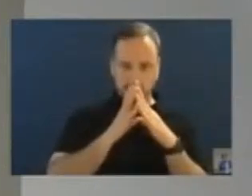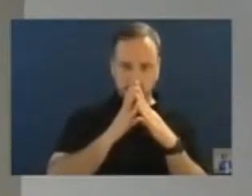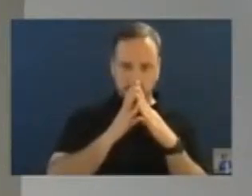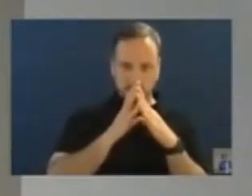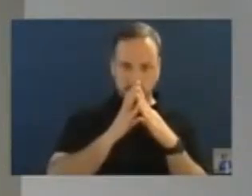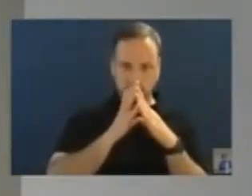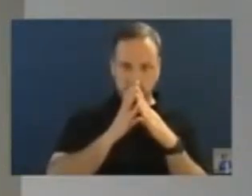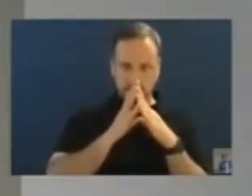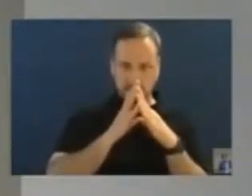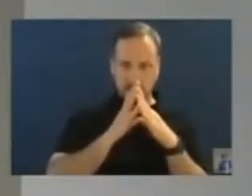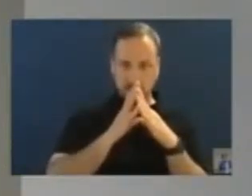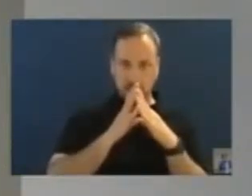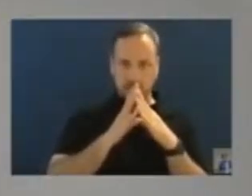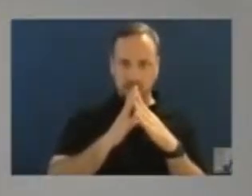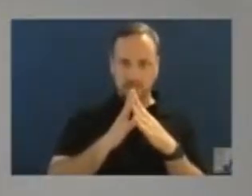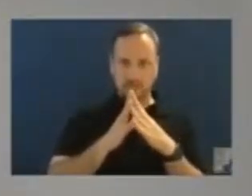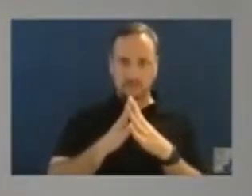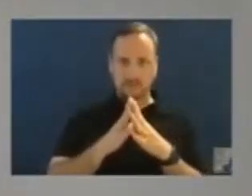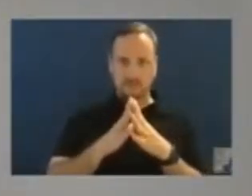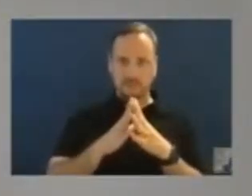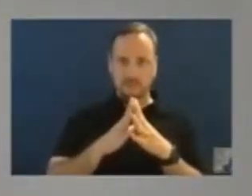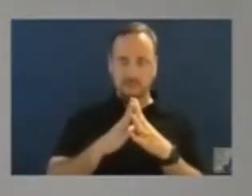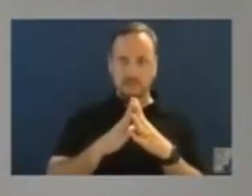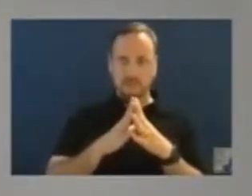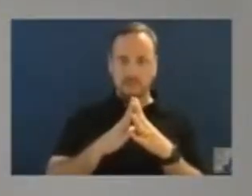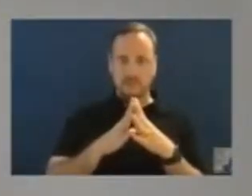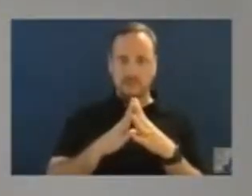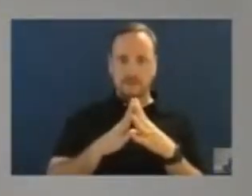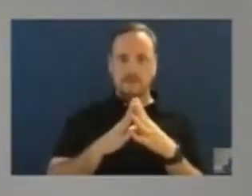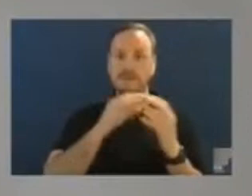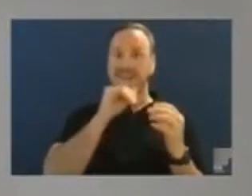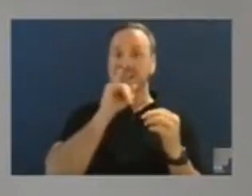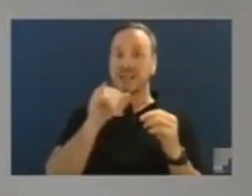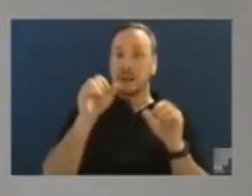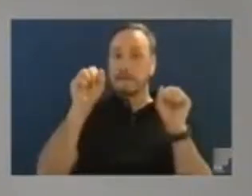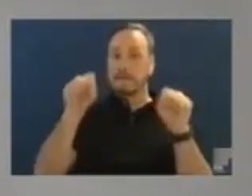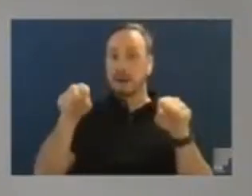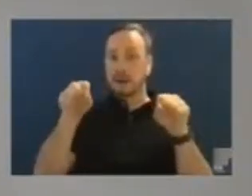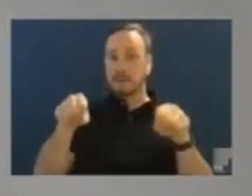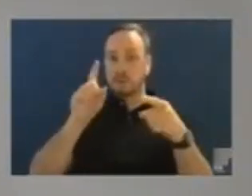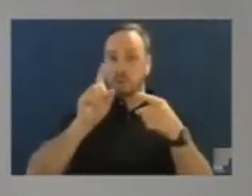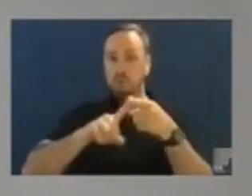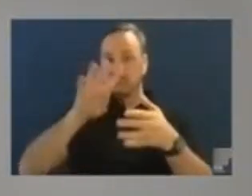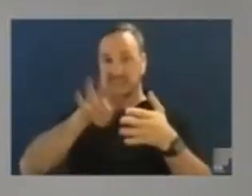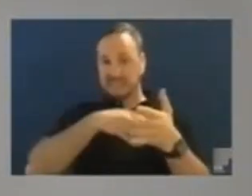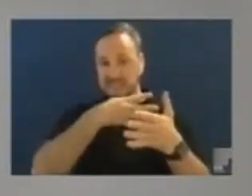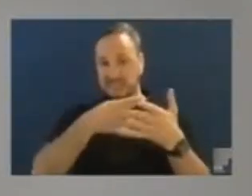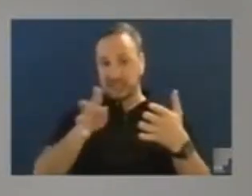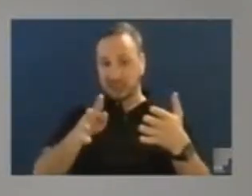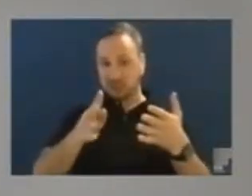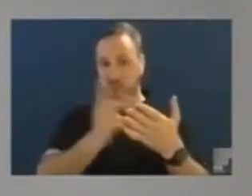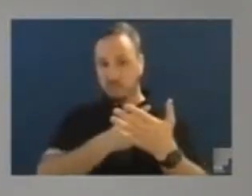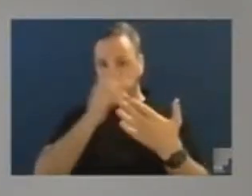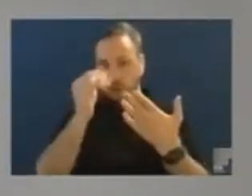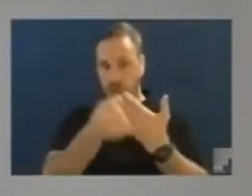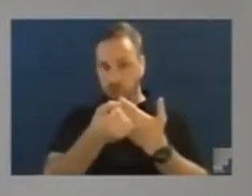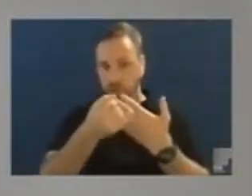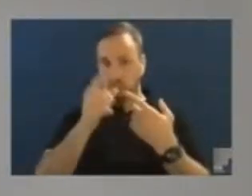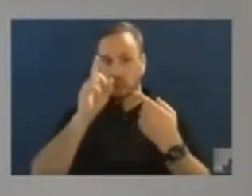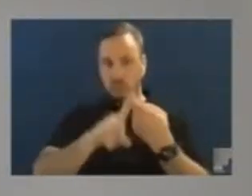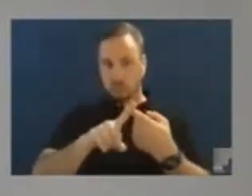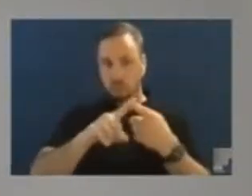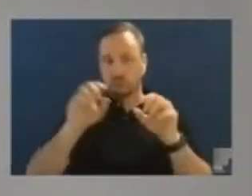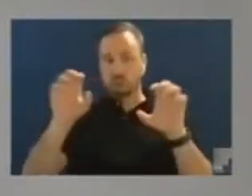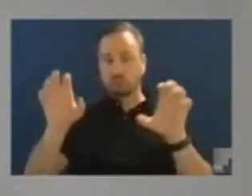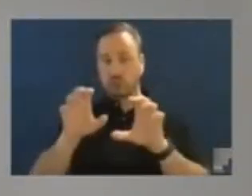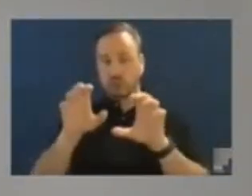Let me make sure I understand the question. You're saying, is it possible to schedule projects to be able to create